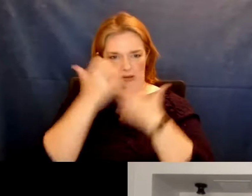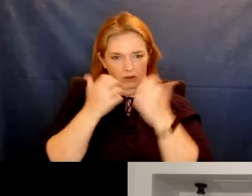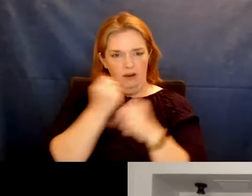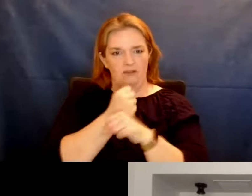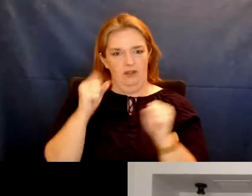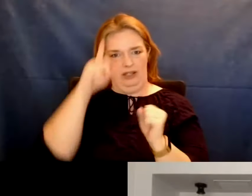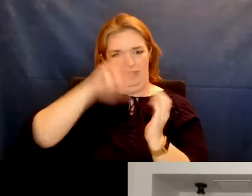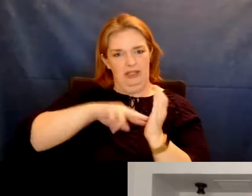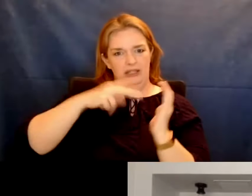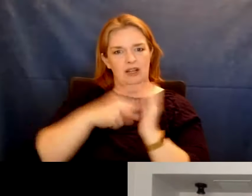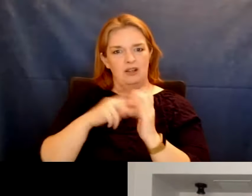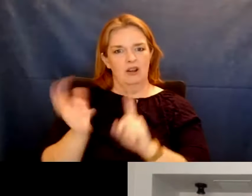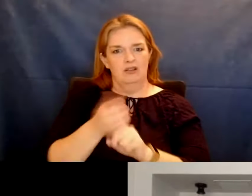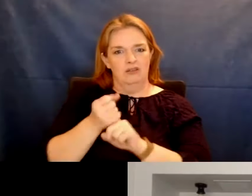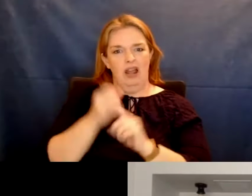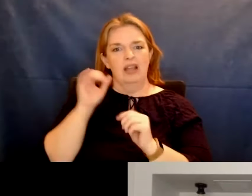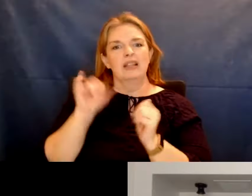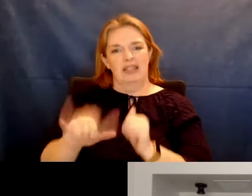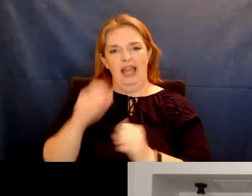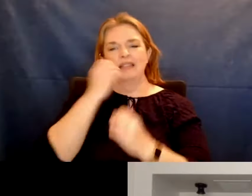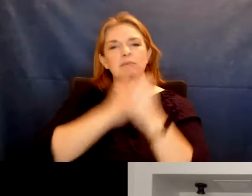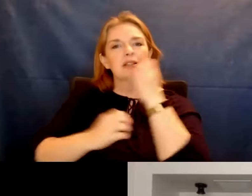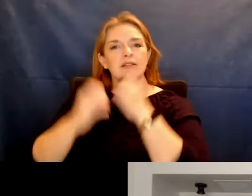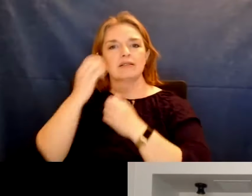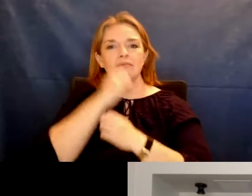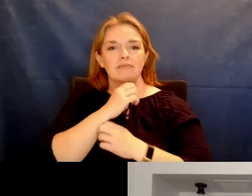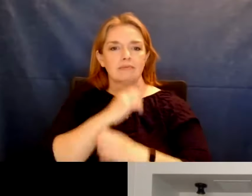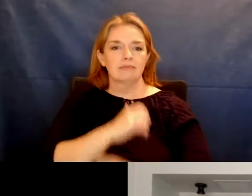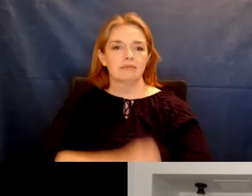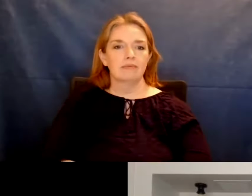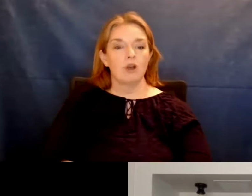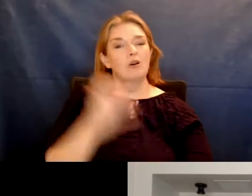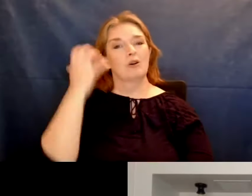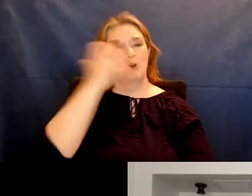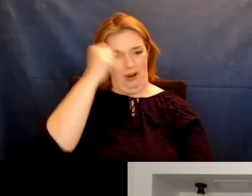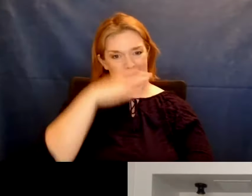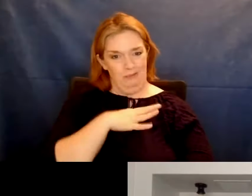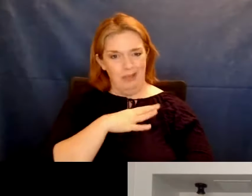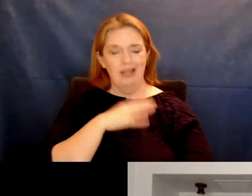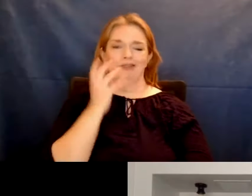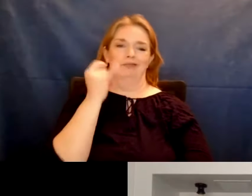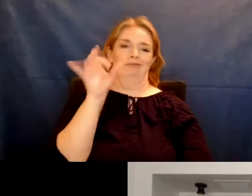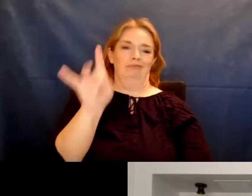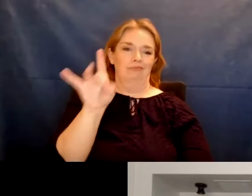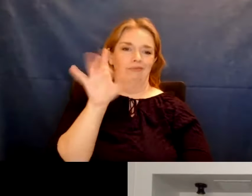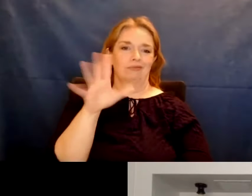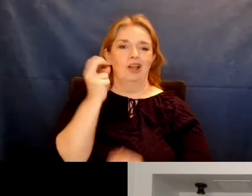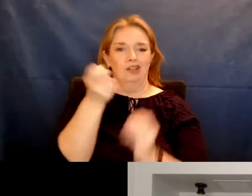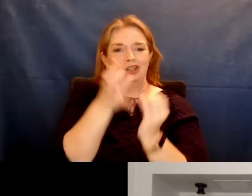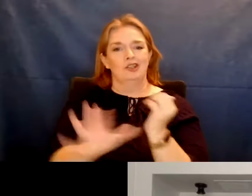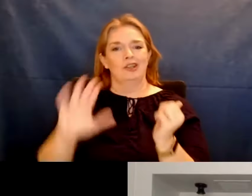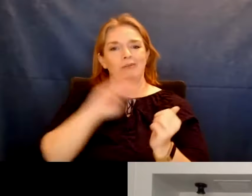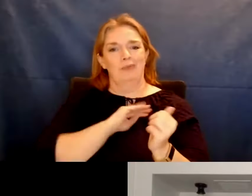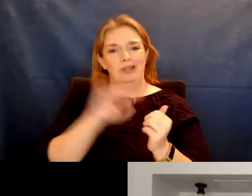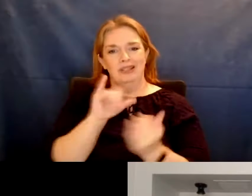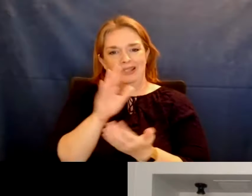can gruff free it intentional wrangling strut die meal. Wild man shuck, see shit, contentment, the same land cut by